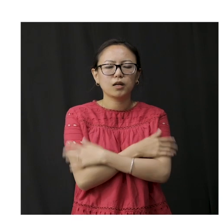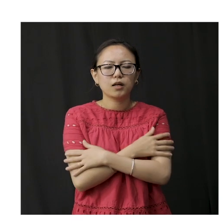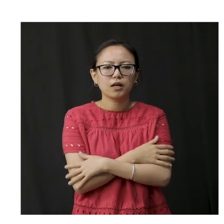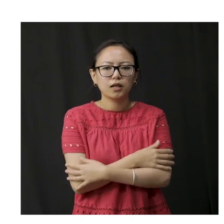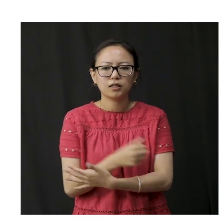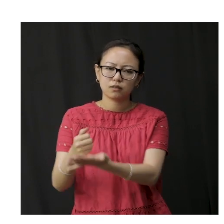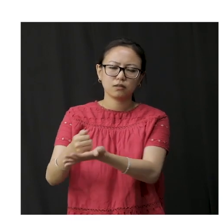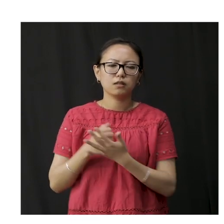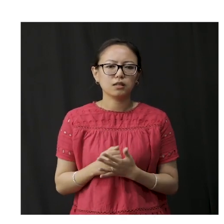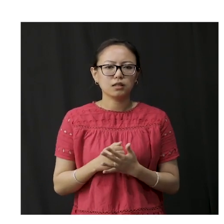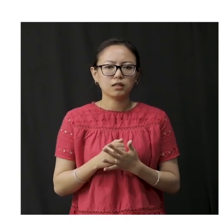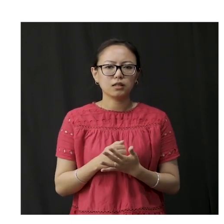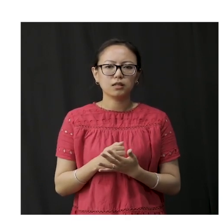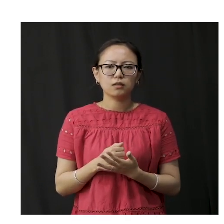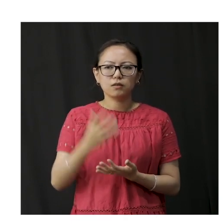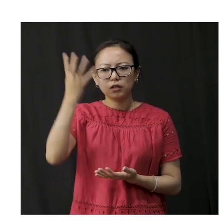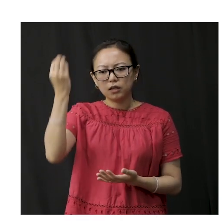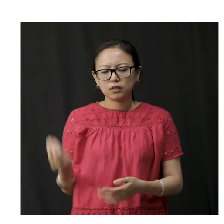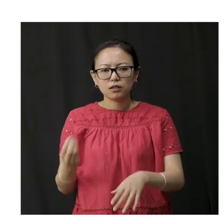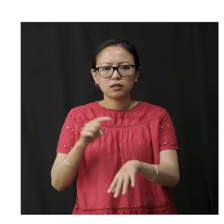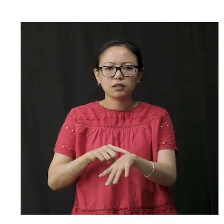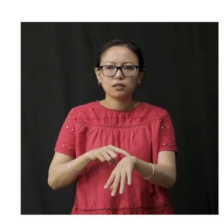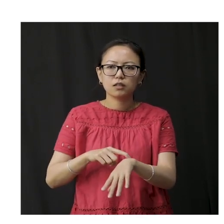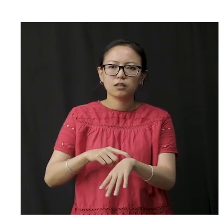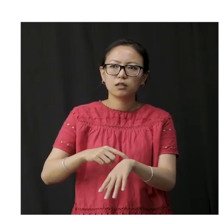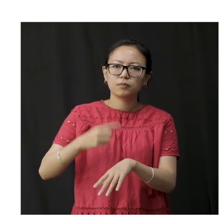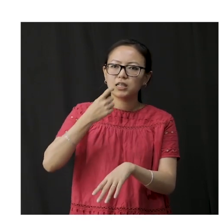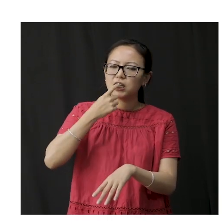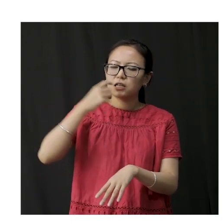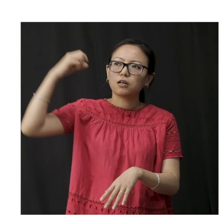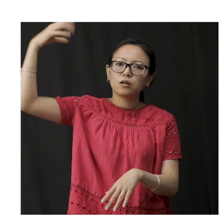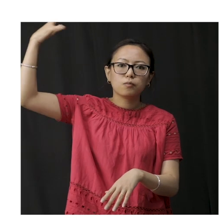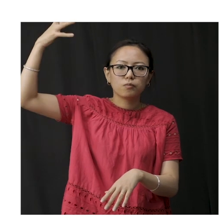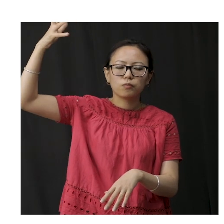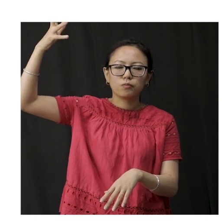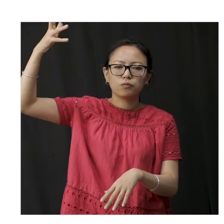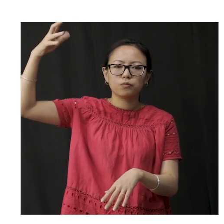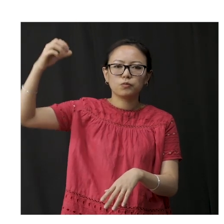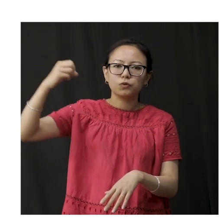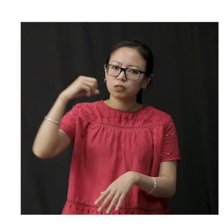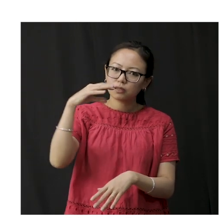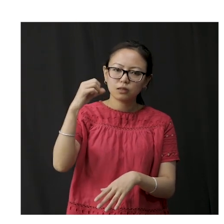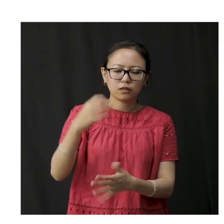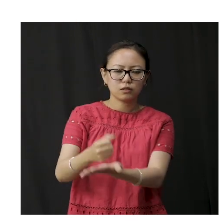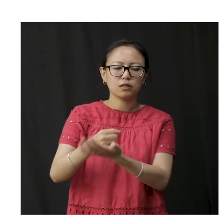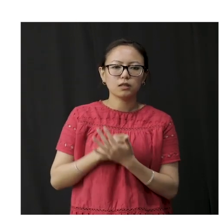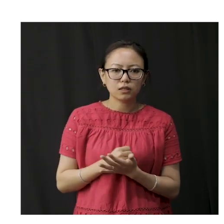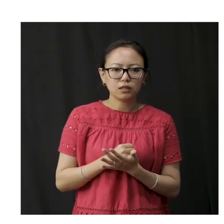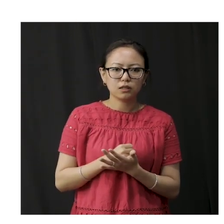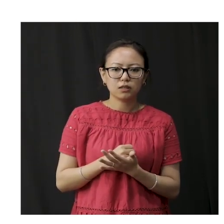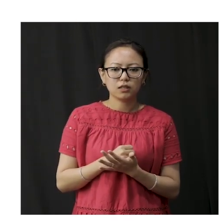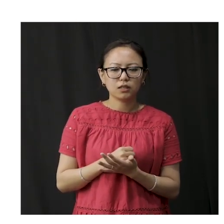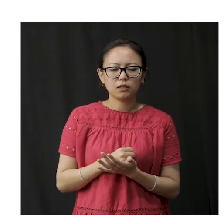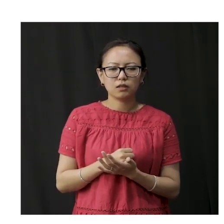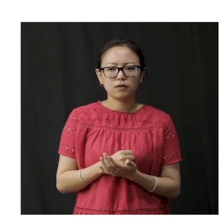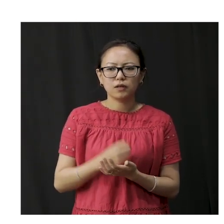during the night, because without the moon everything will be so dark and we will not be able to see anything while we're going for an evening